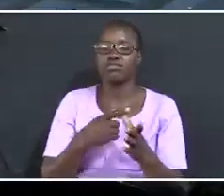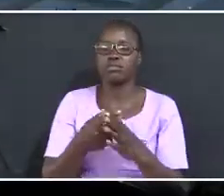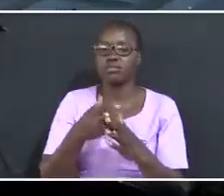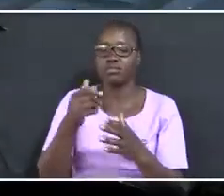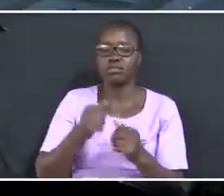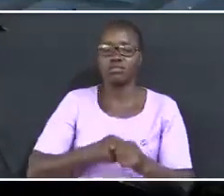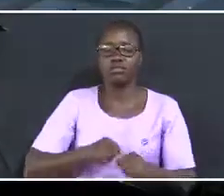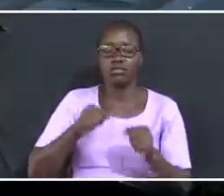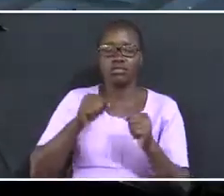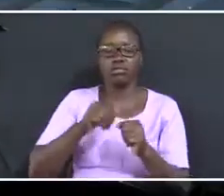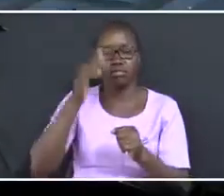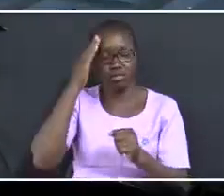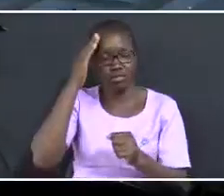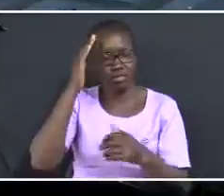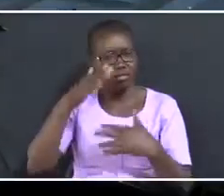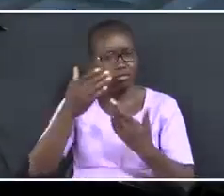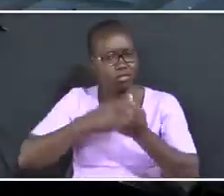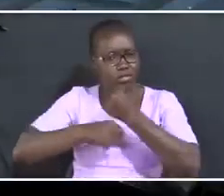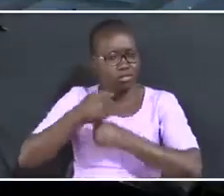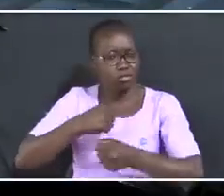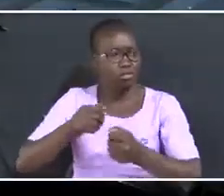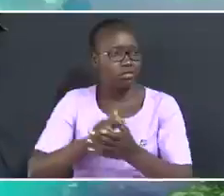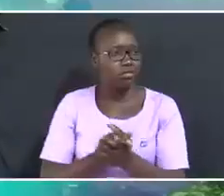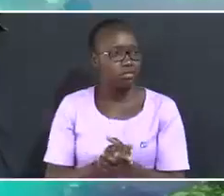know how to have.